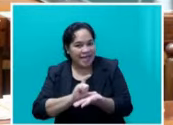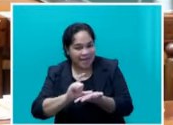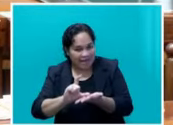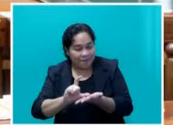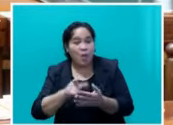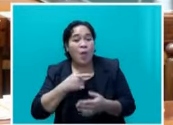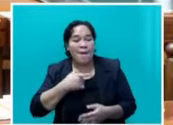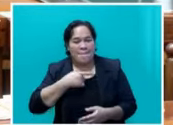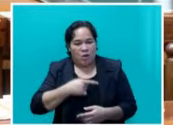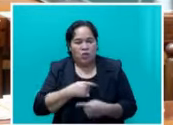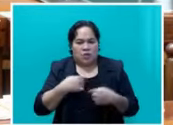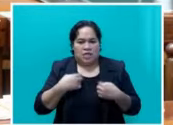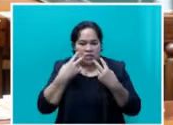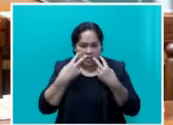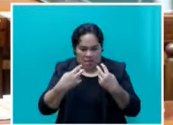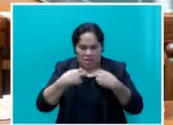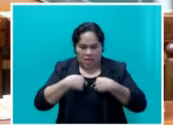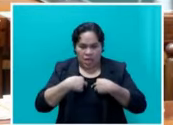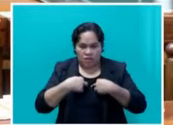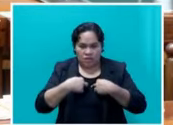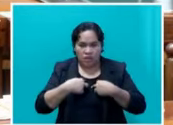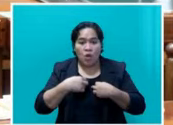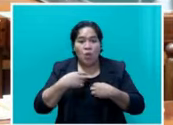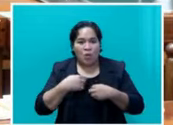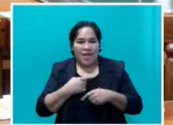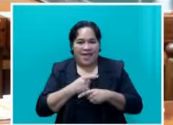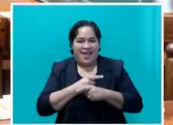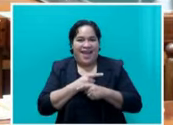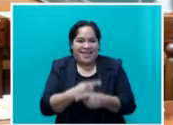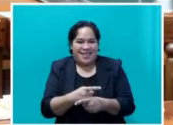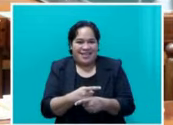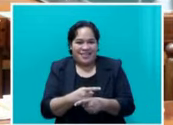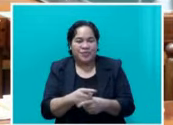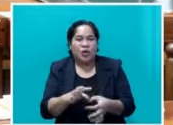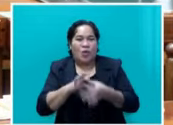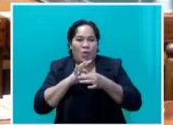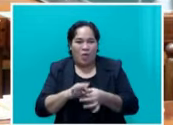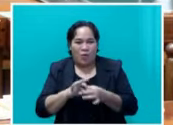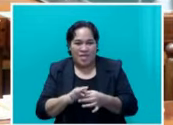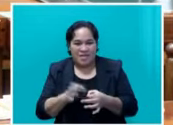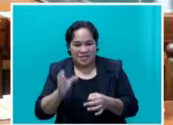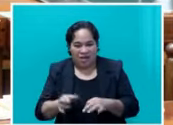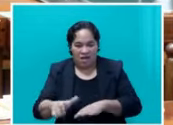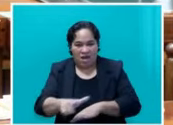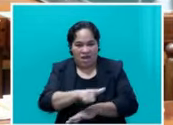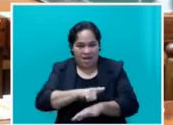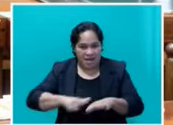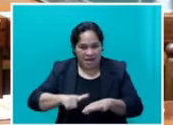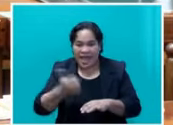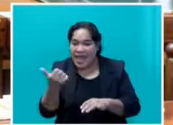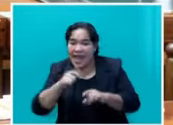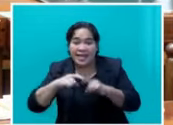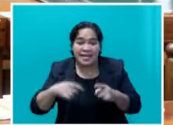is because we see ourselves, Honorable Speaker, as guardians and custodians over anything that